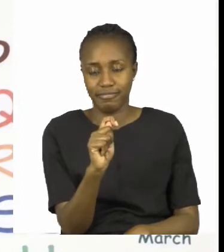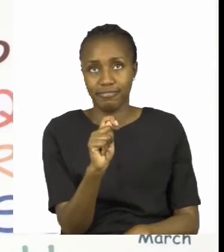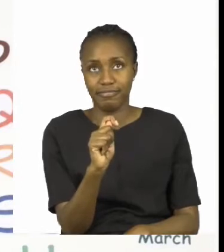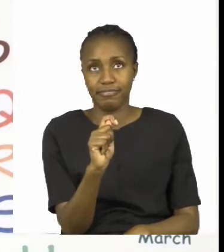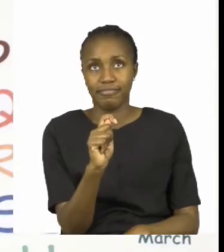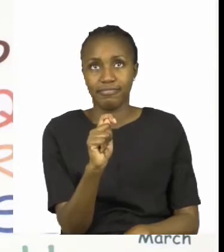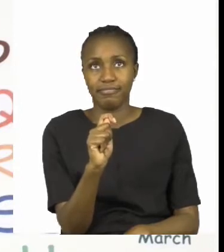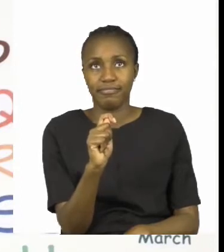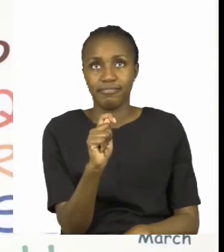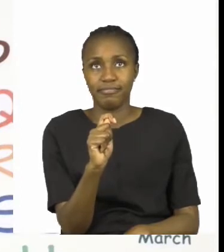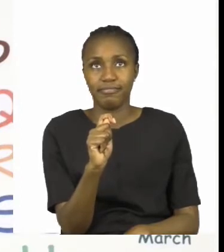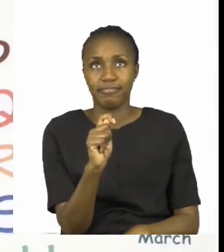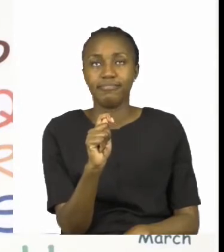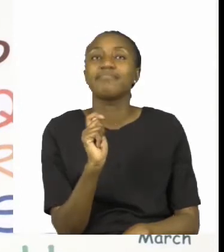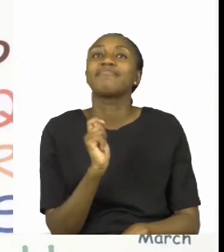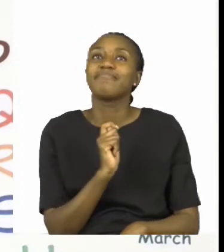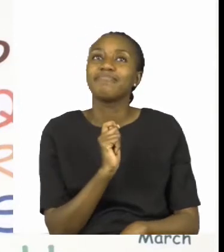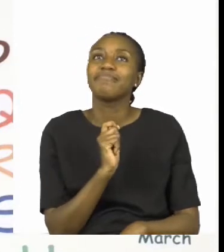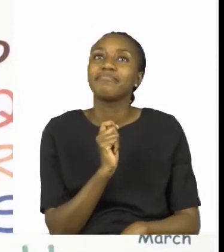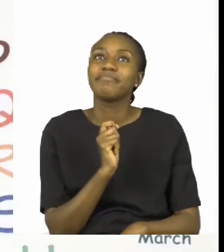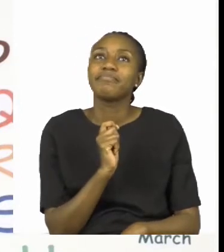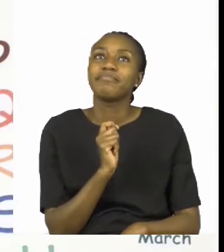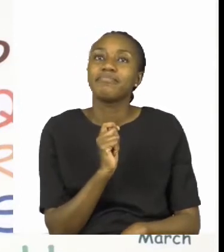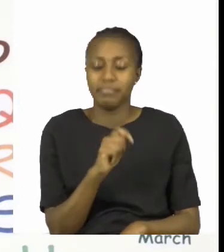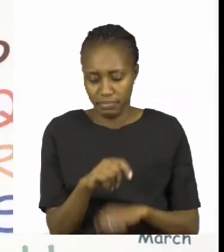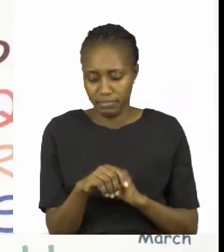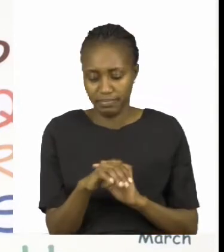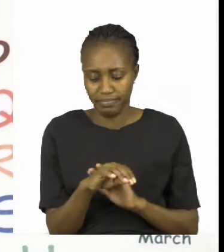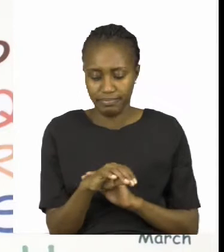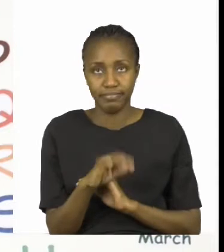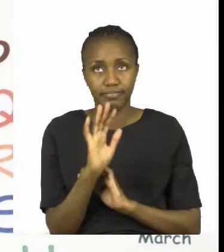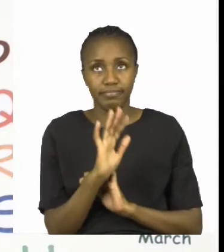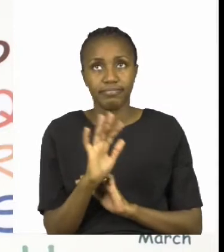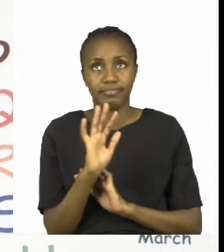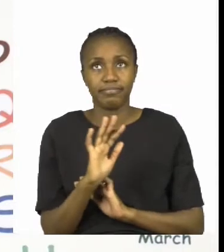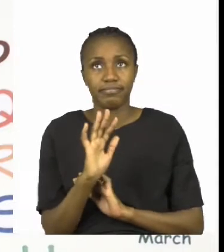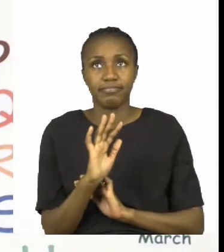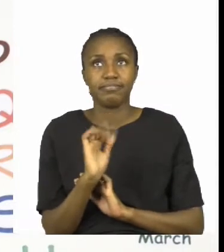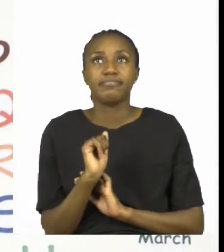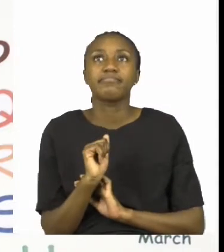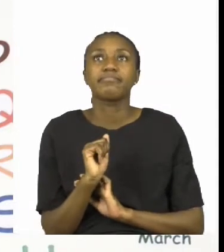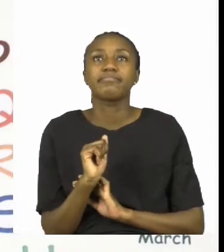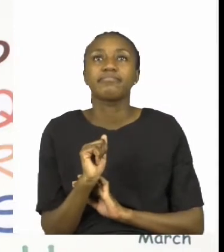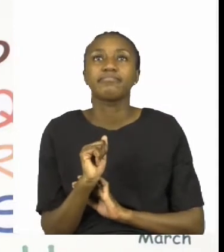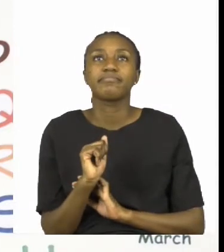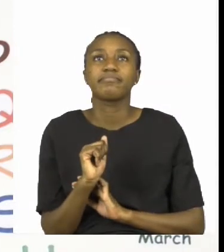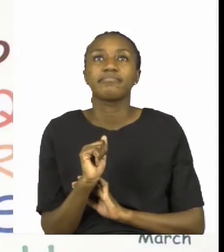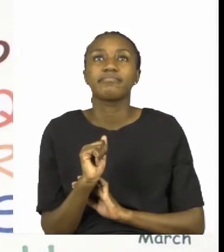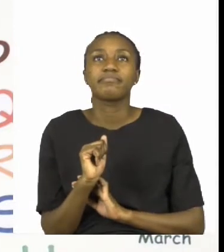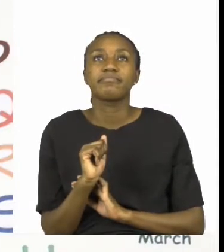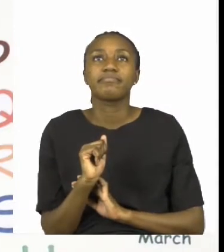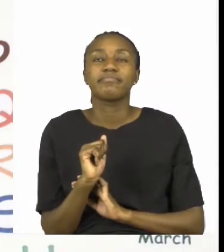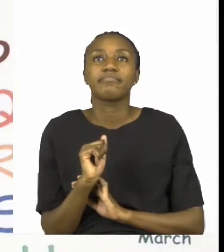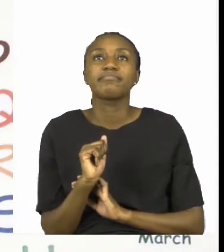Net. And we have one right here. So go ahead and color it. Good job, everyone. And well done